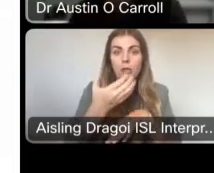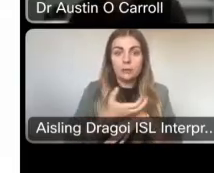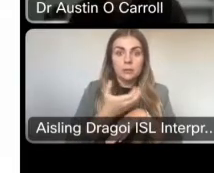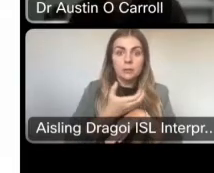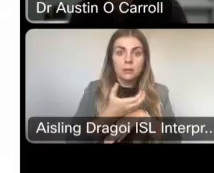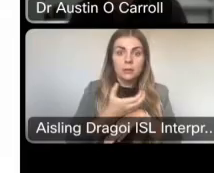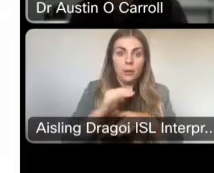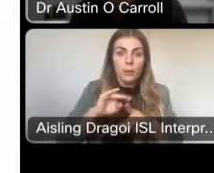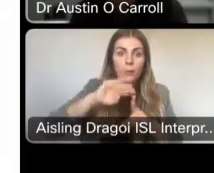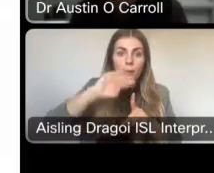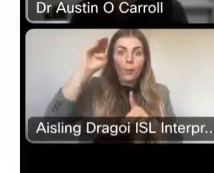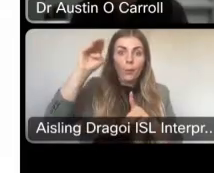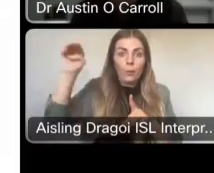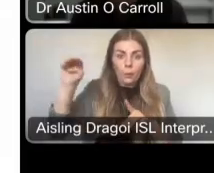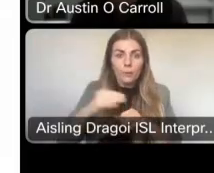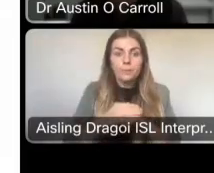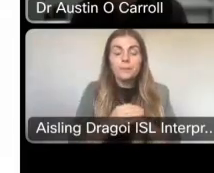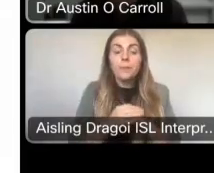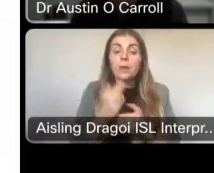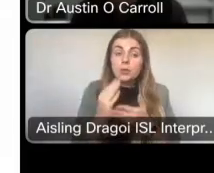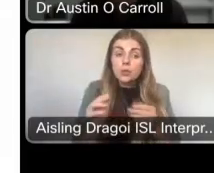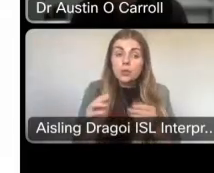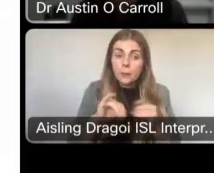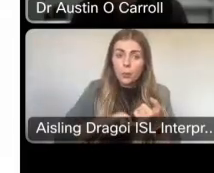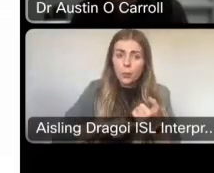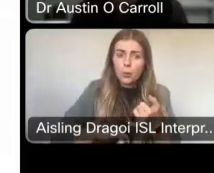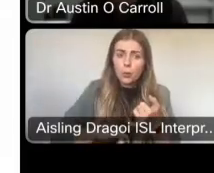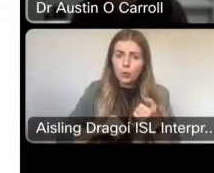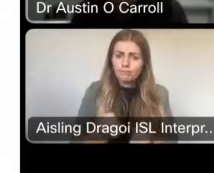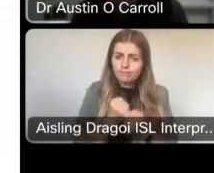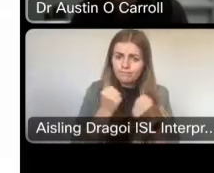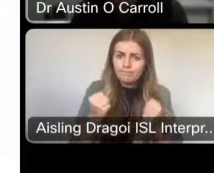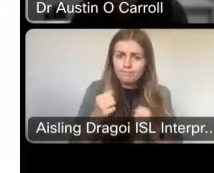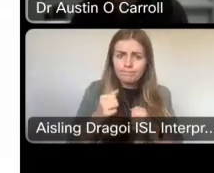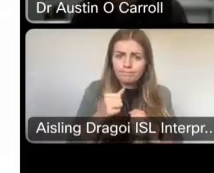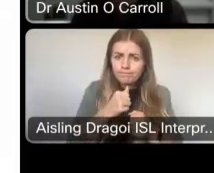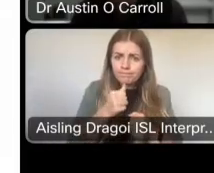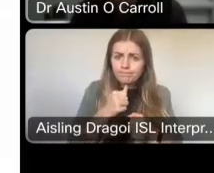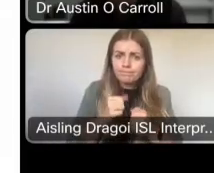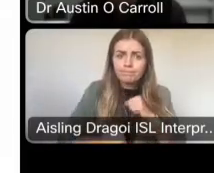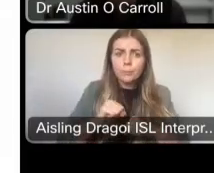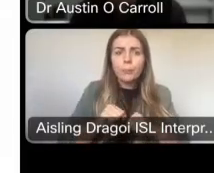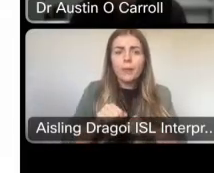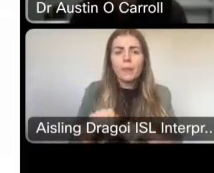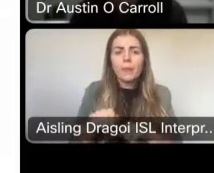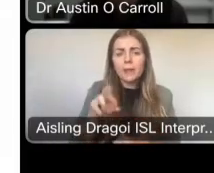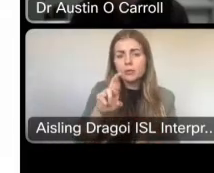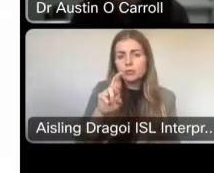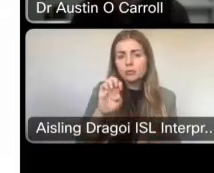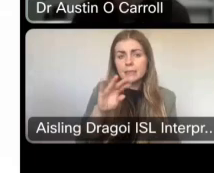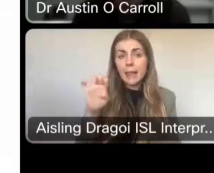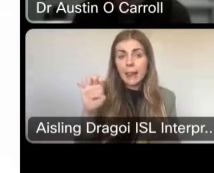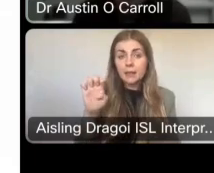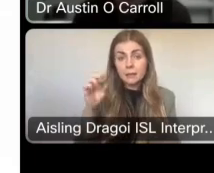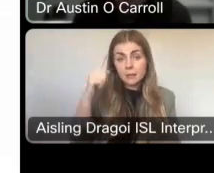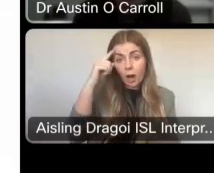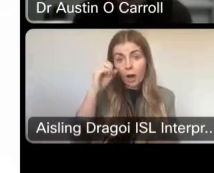who are resilient. Often people who've experienced severe stress. For example, originally resilience, the concept came particularly for migrants,